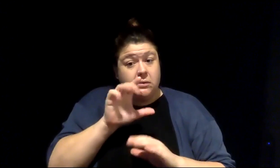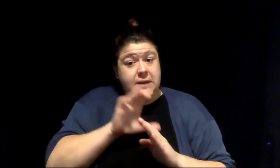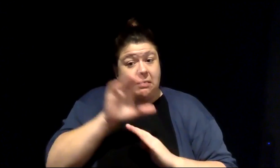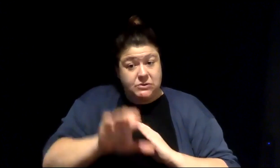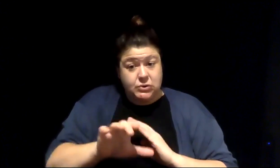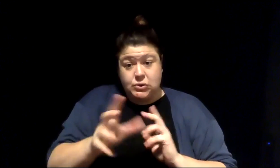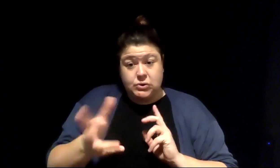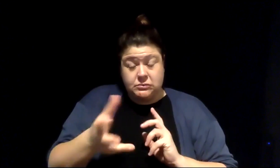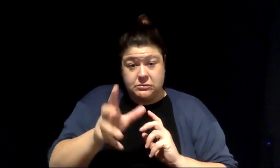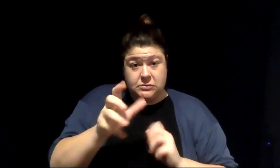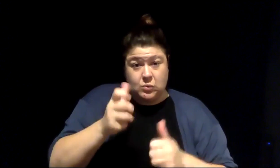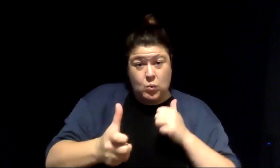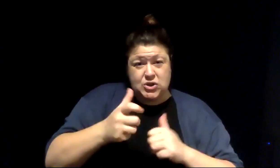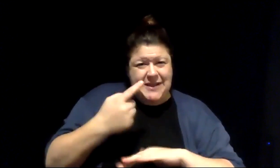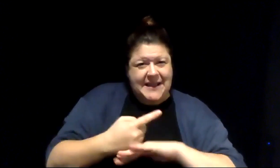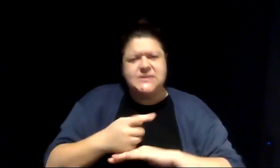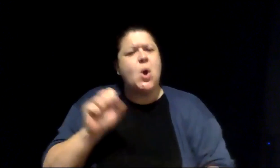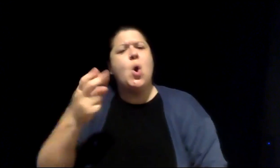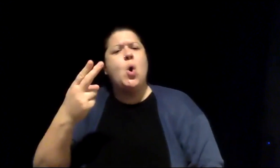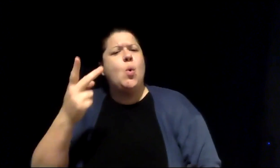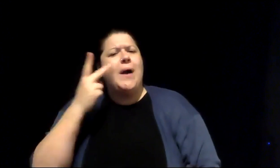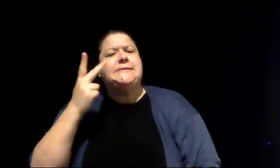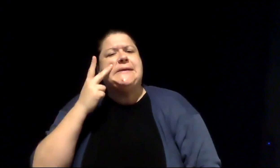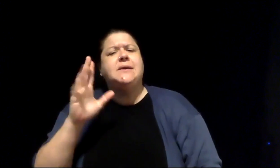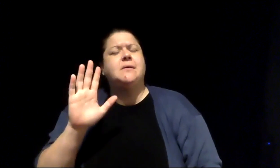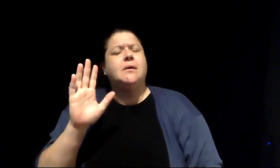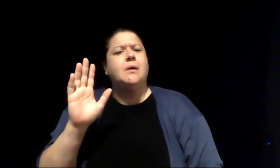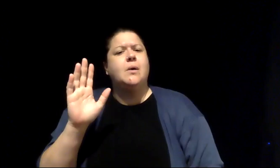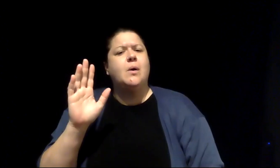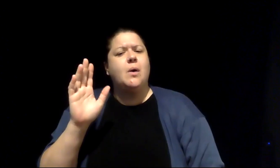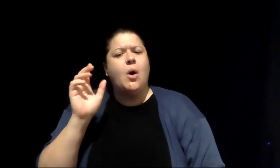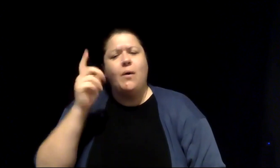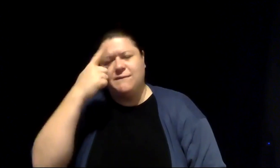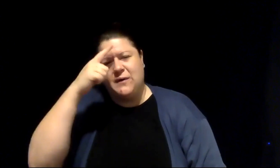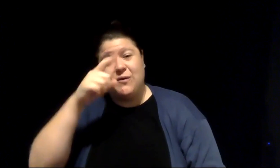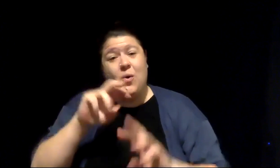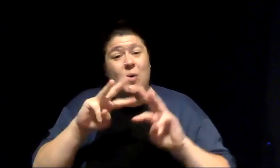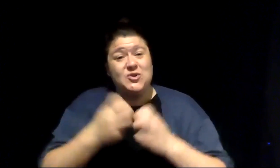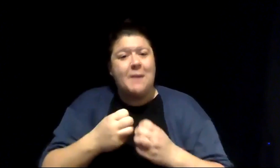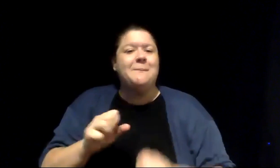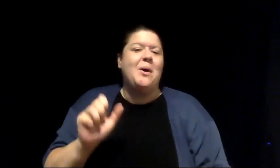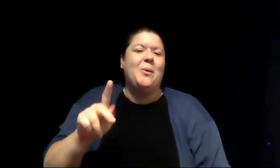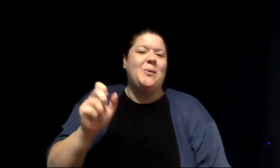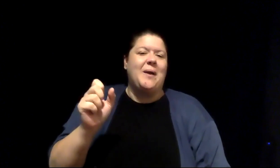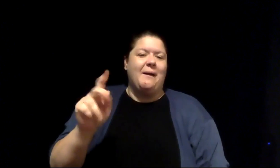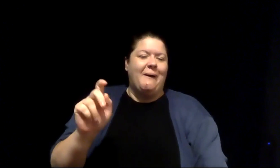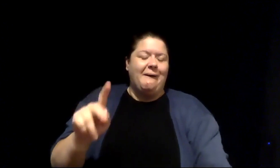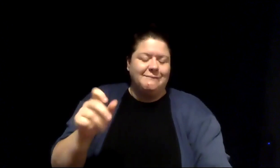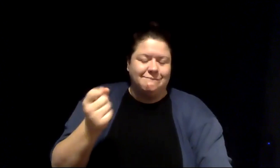For what dates? Oh, I see. Okay. For the workshop.